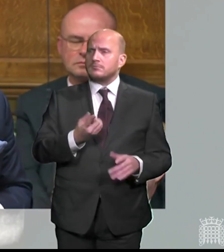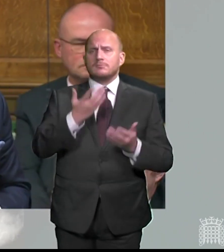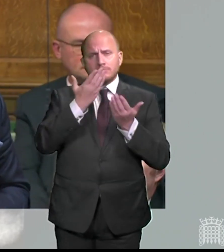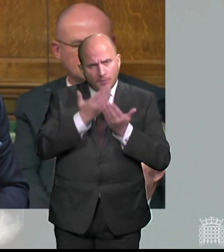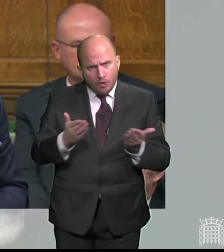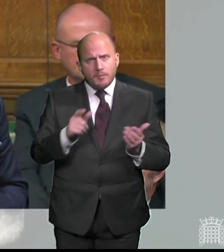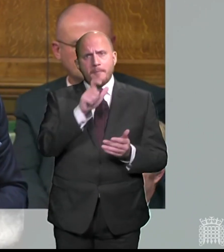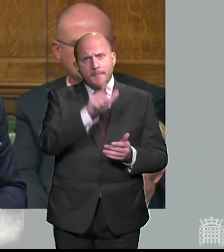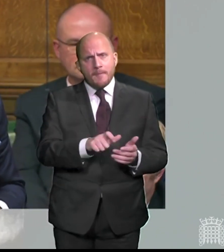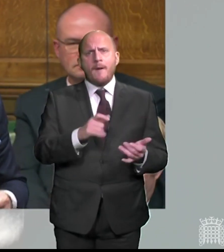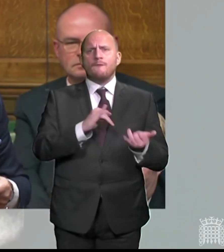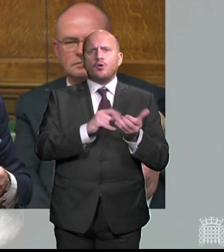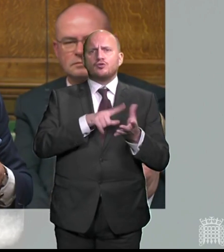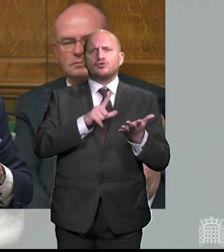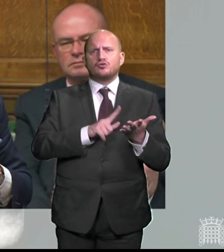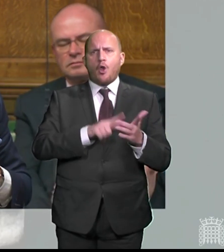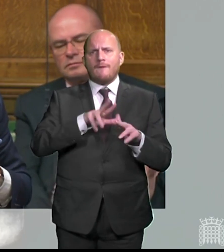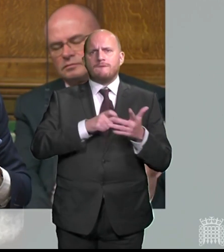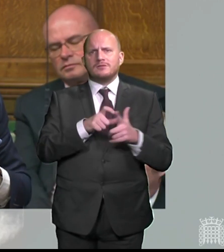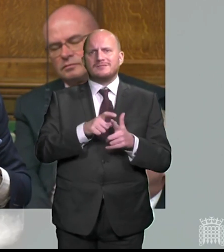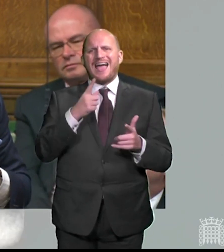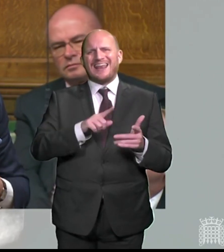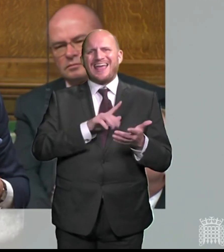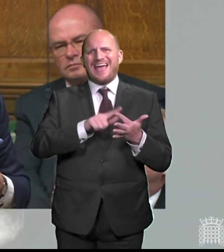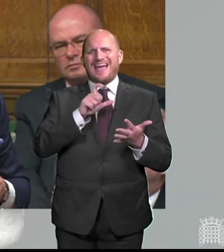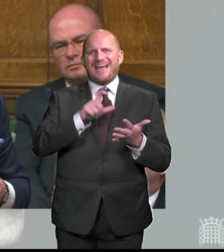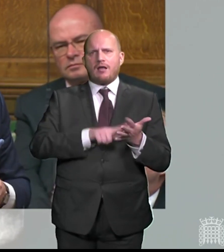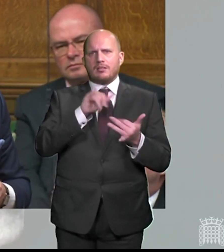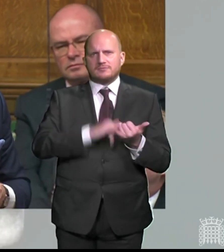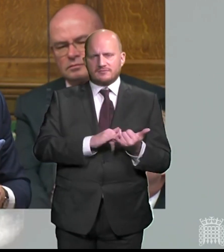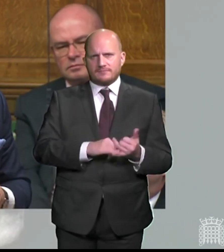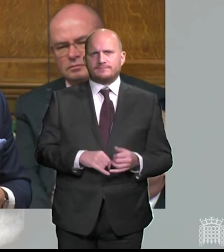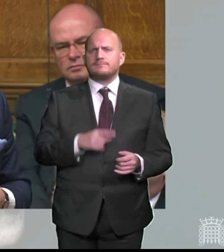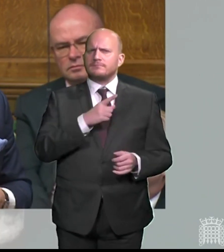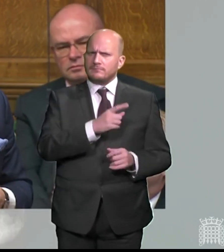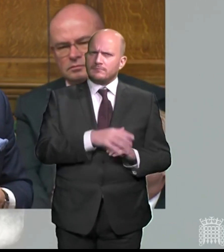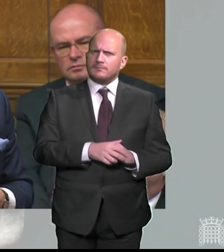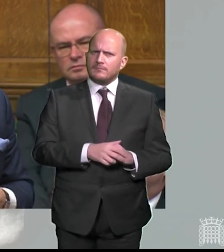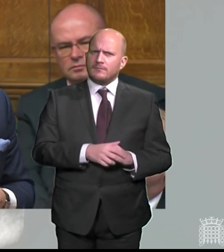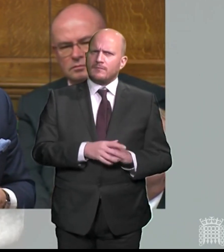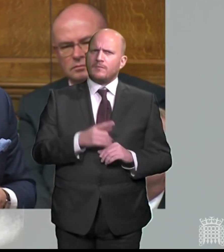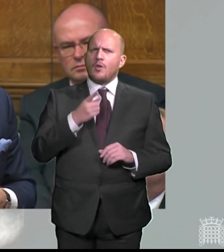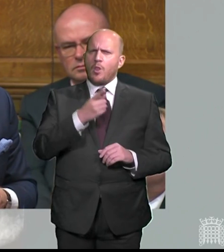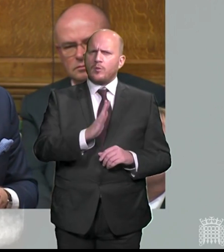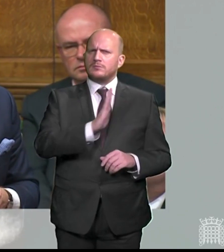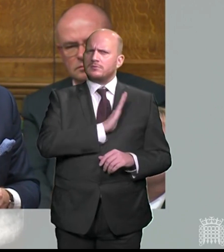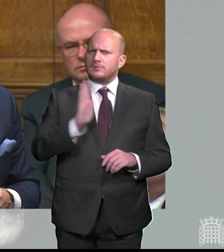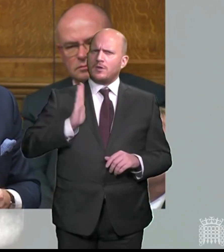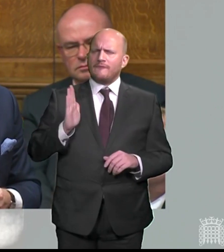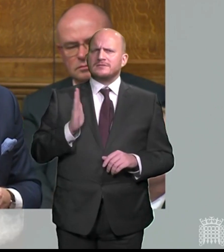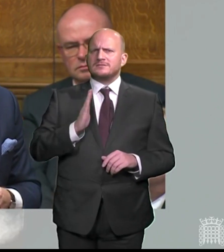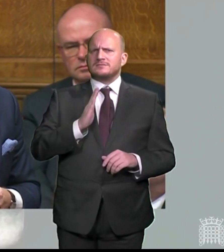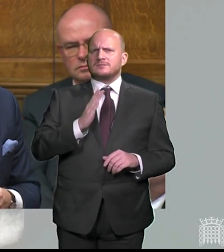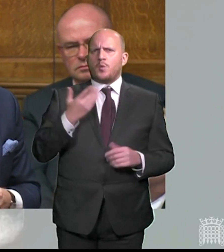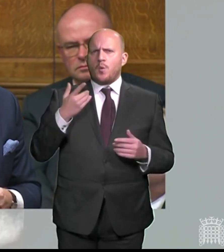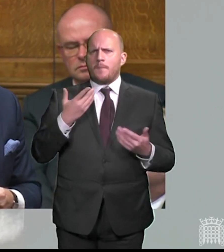who. No ethics, no integrity and no mandate, and still no ethics advisor. So